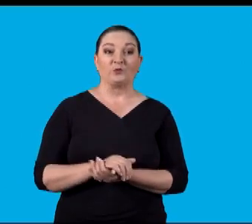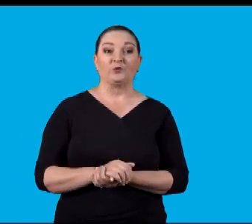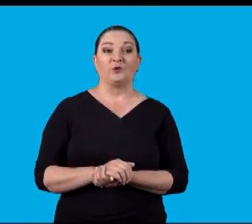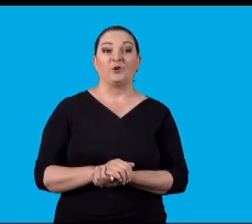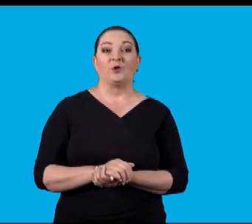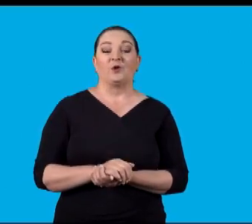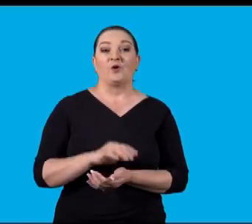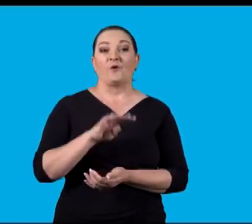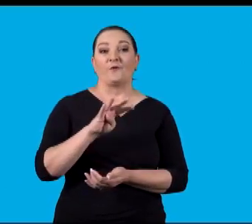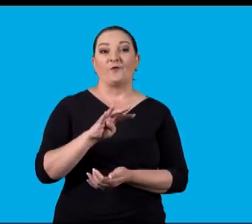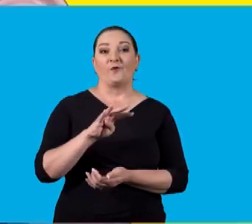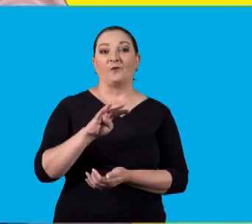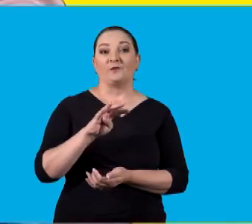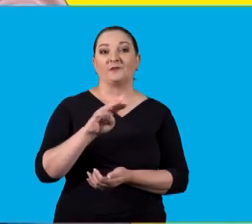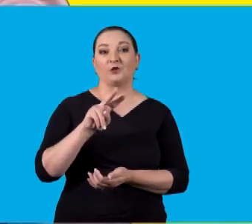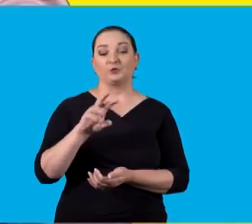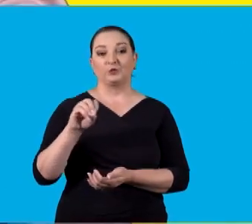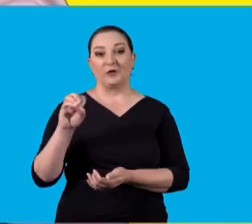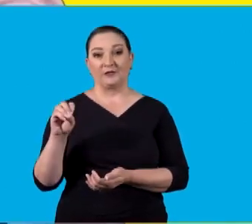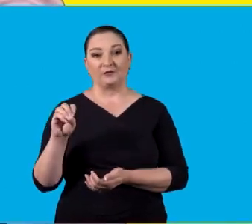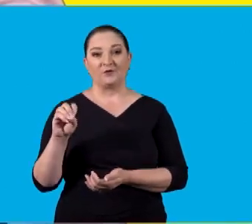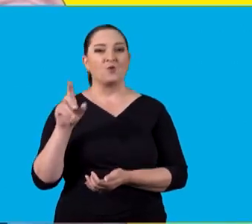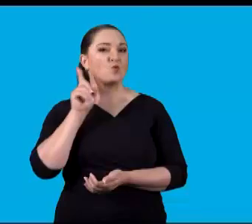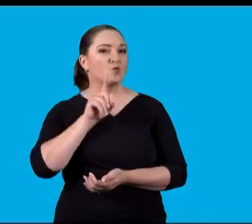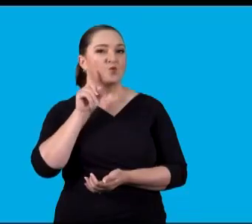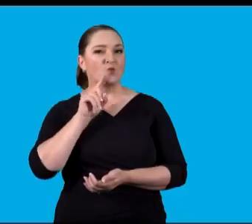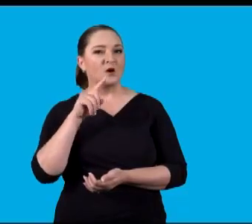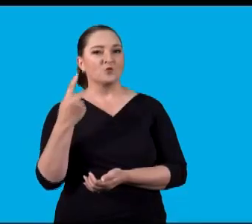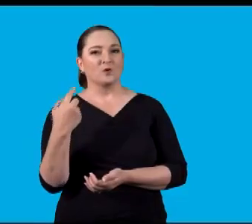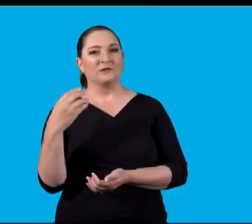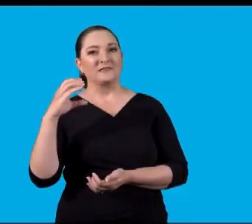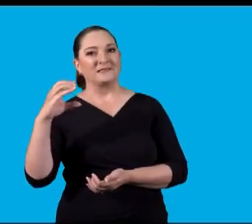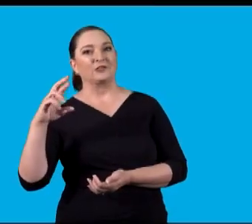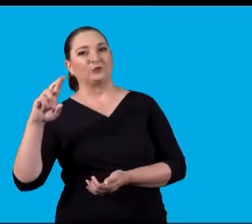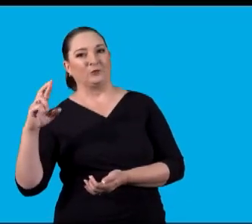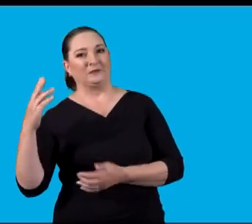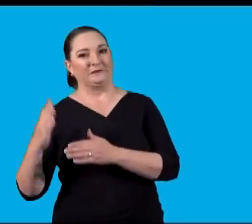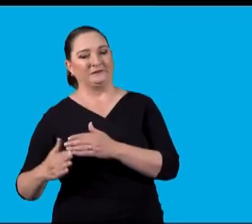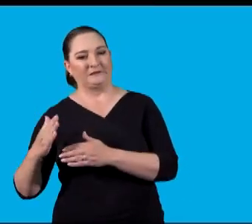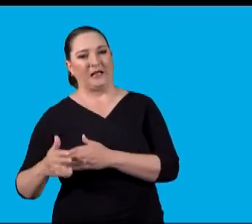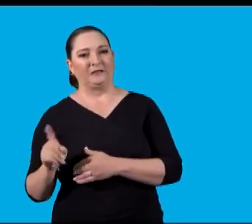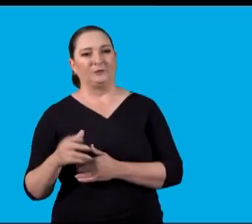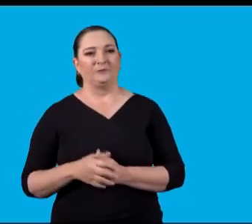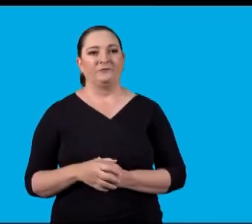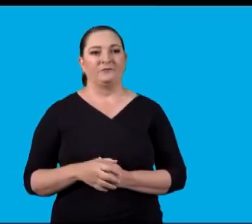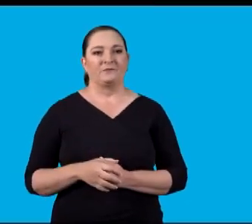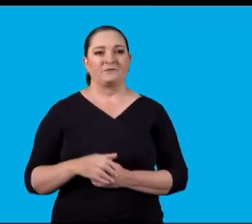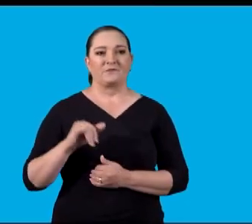415,200. Your income tax will always be recorded on the credit side. So I'll come here, then I'll